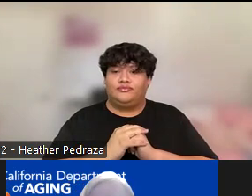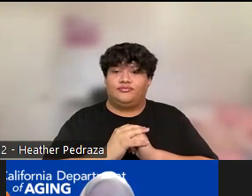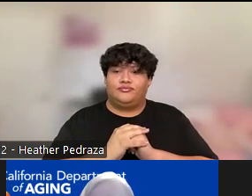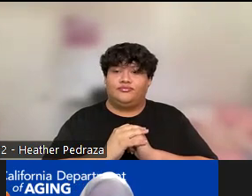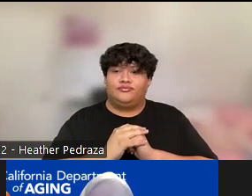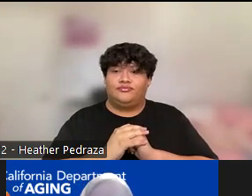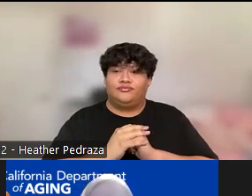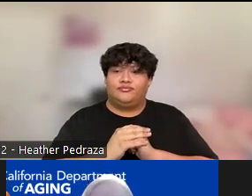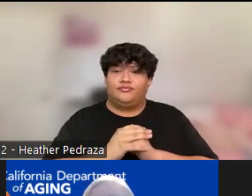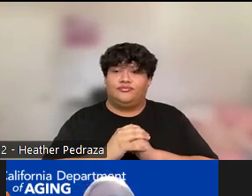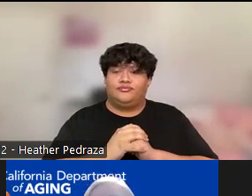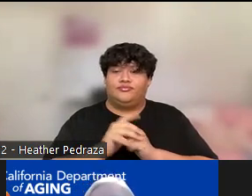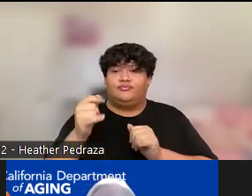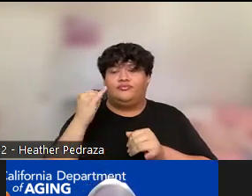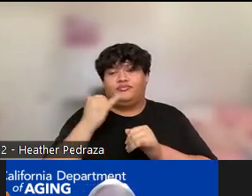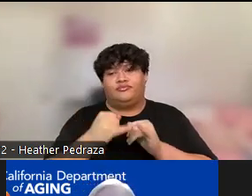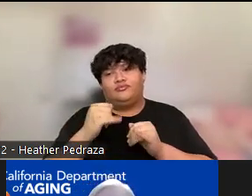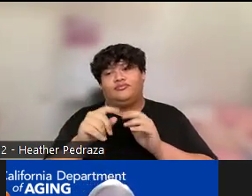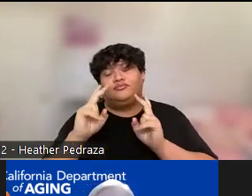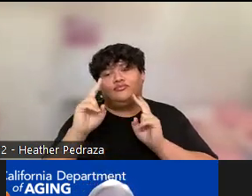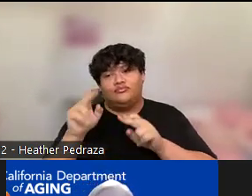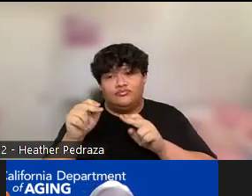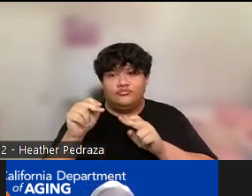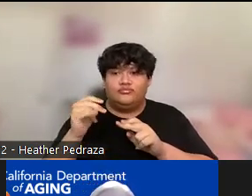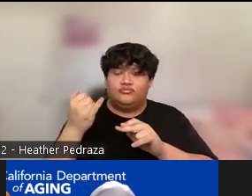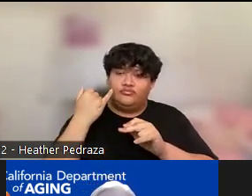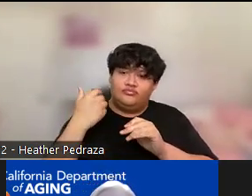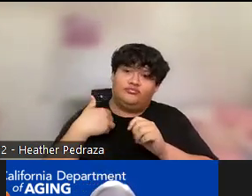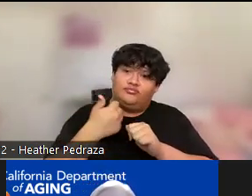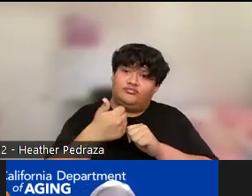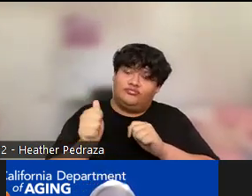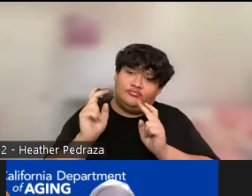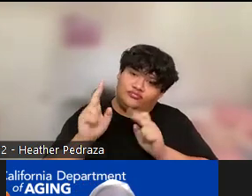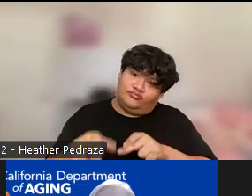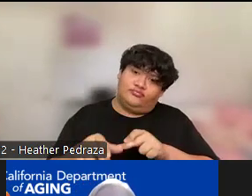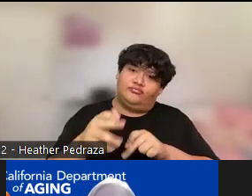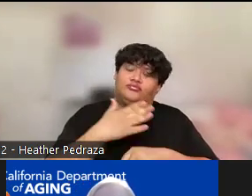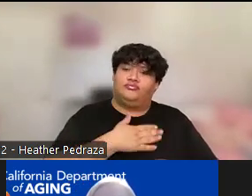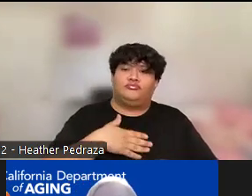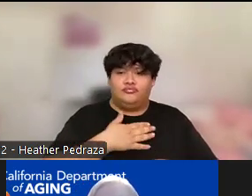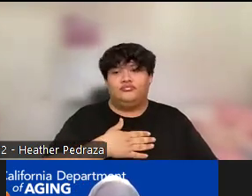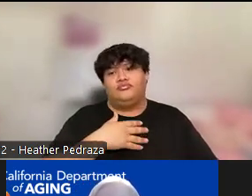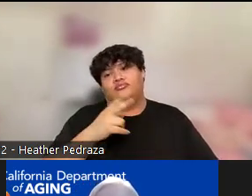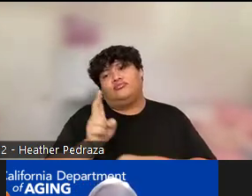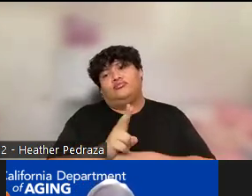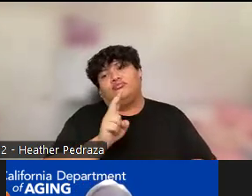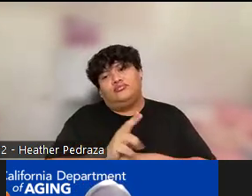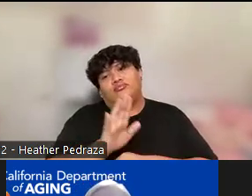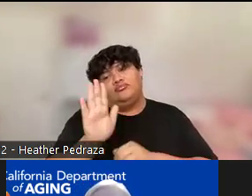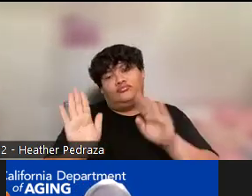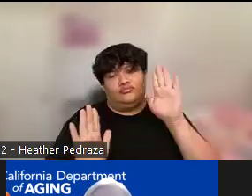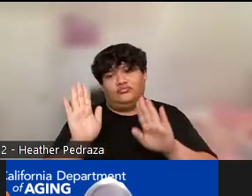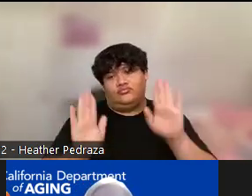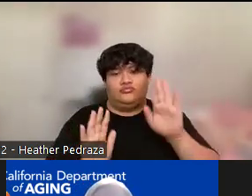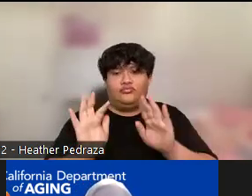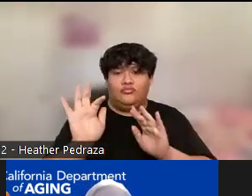This is the public comment period. If there are others, please use your raised hand